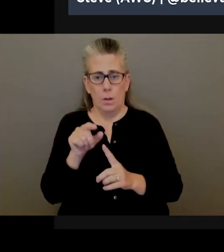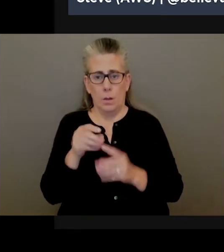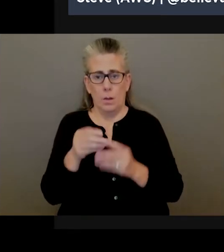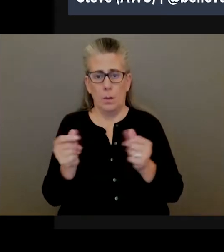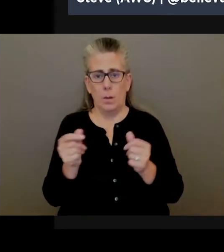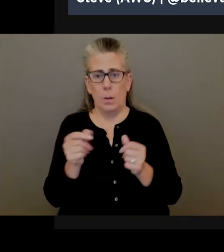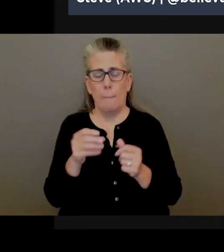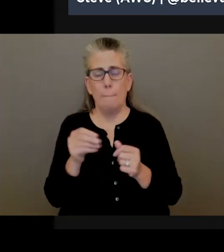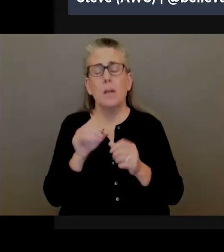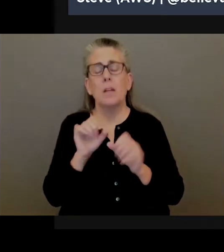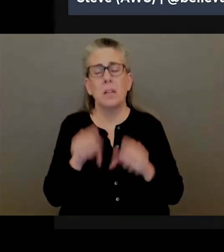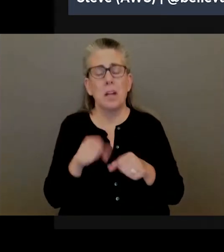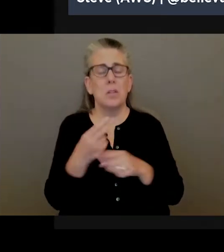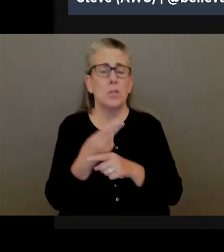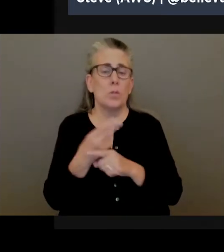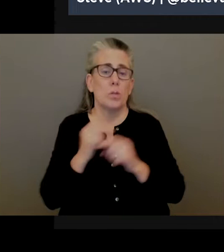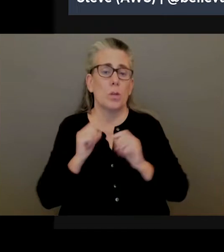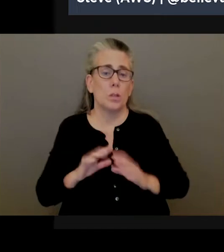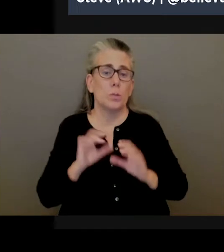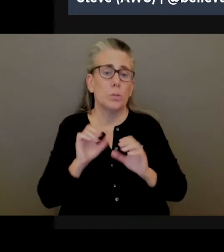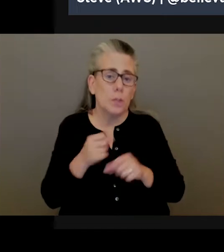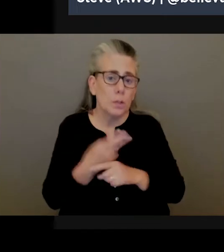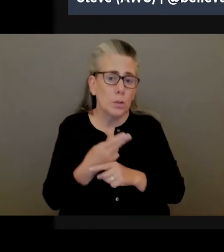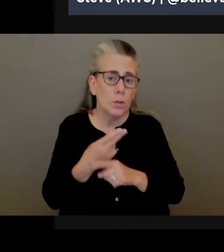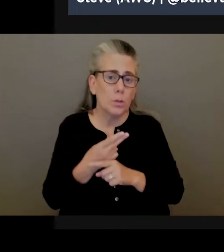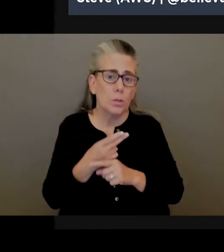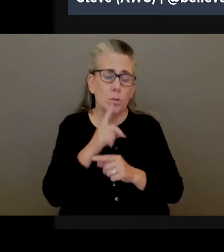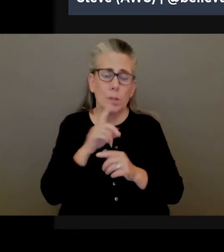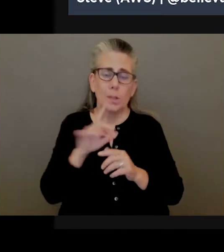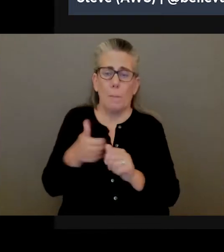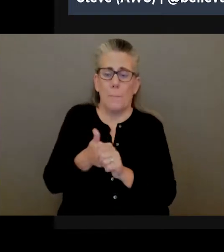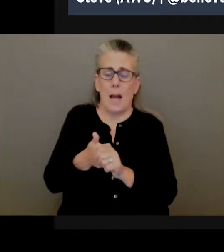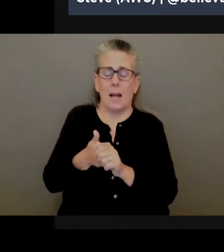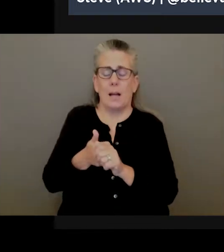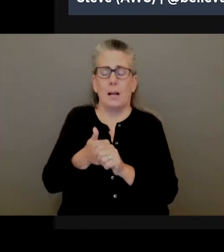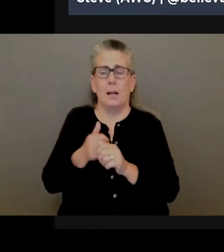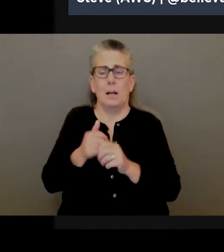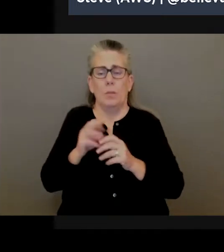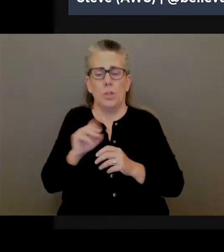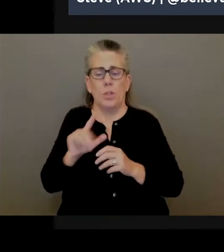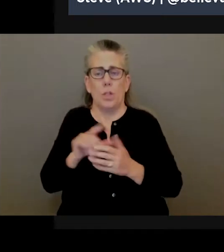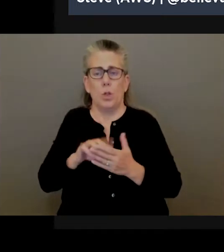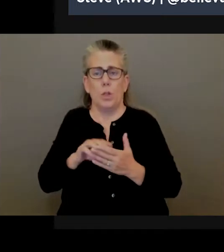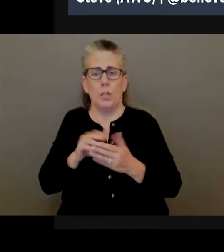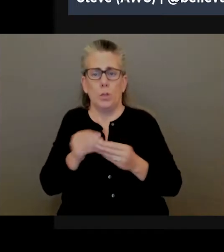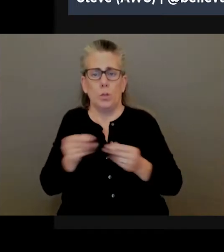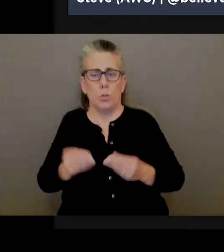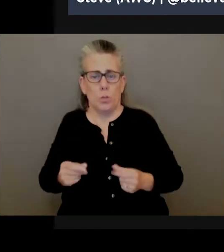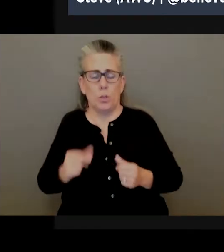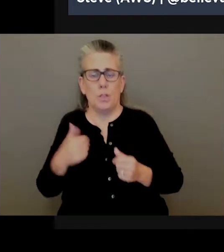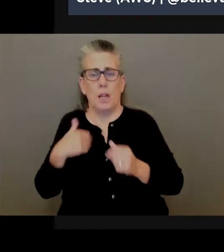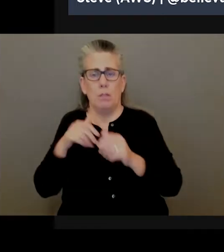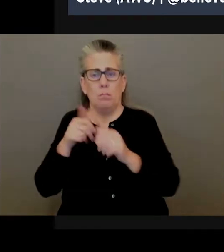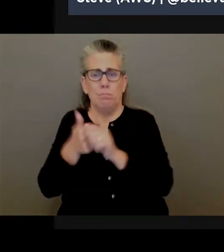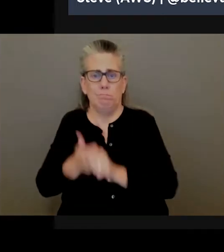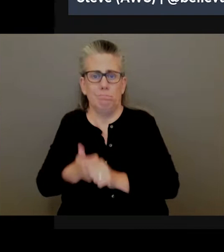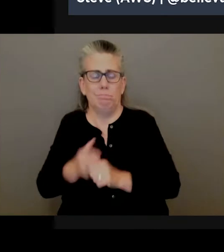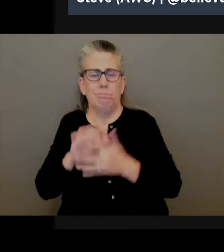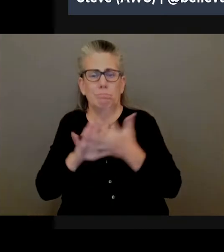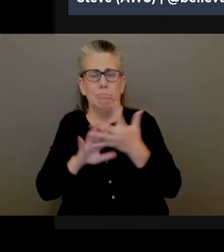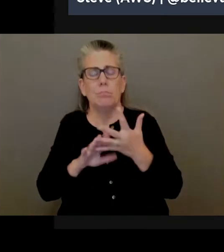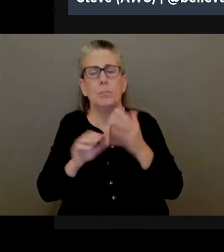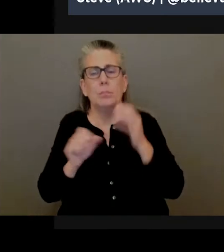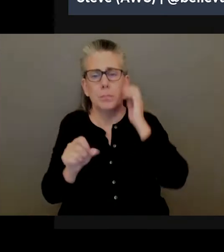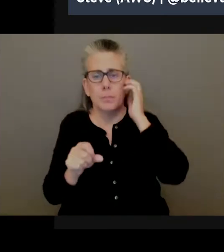leverage to build really impactful machine learning solutions. Now, again, when it comes to starting on AWS, there are a lot of